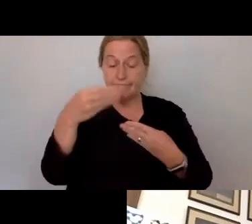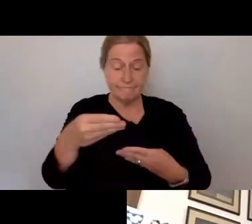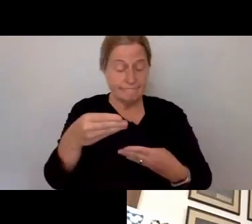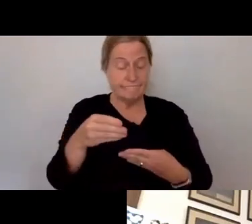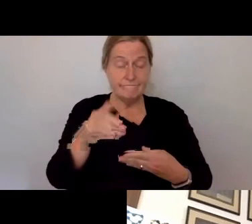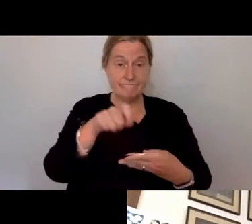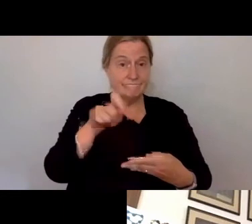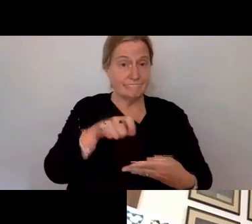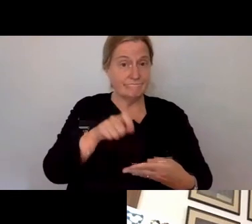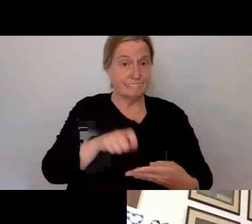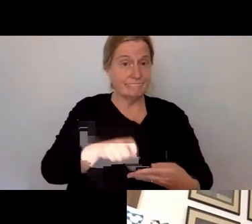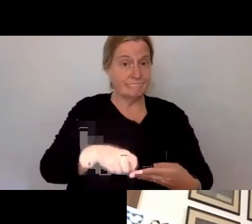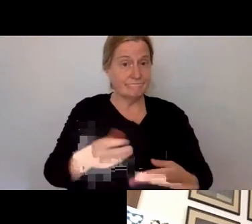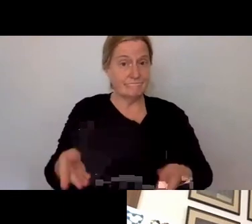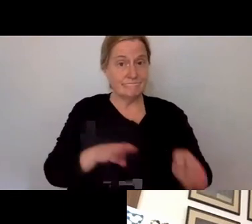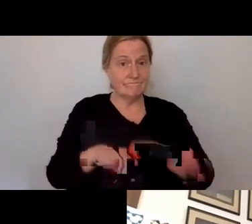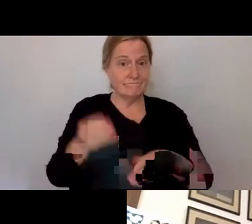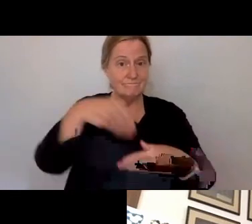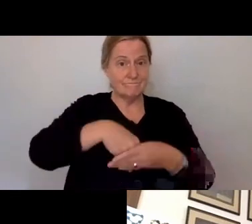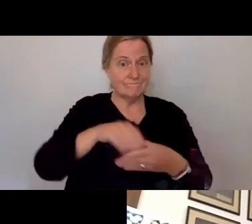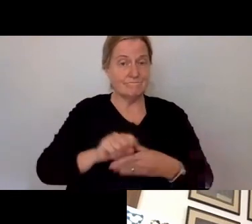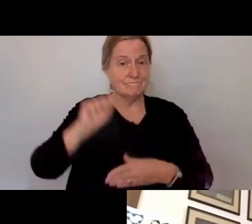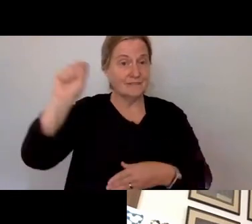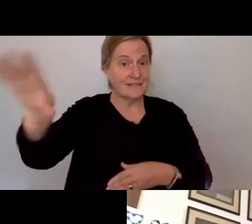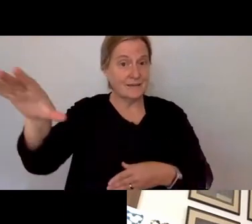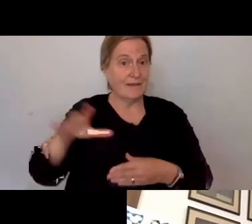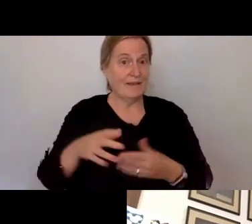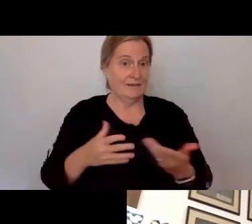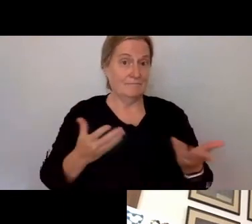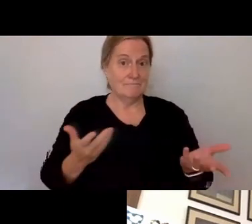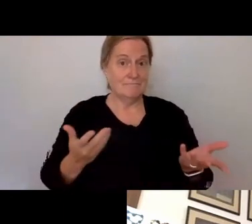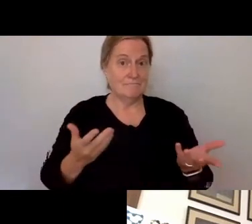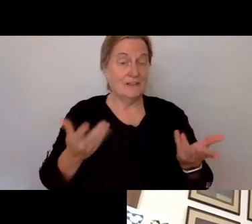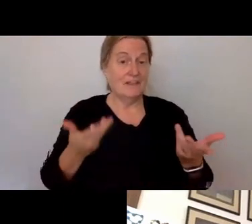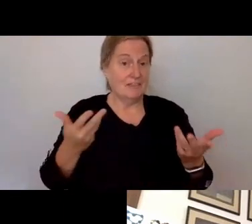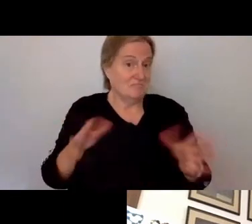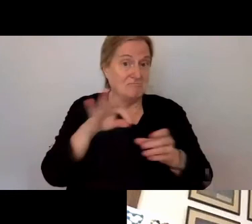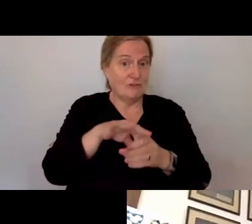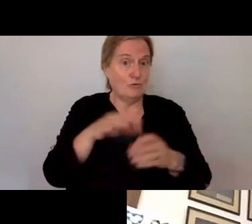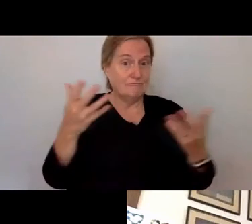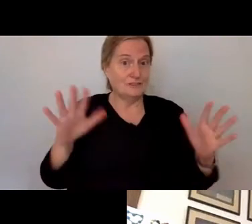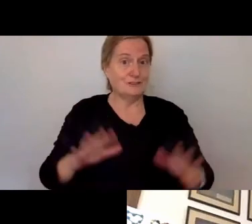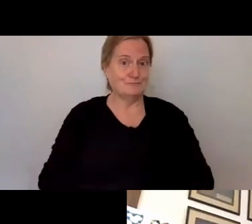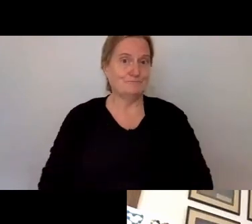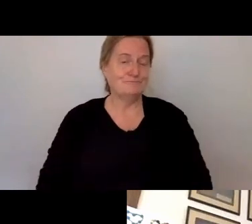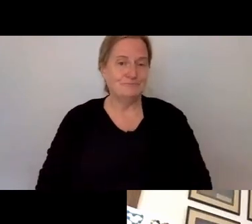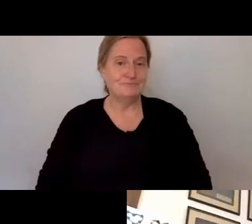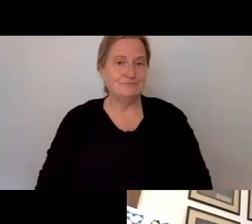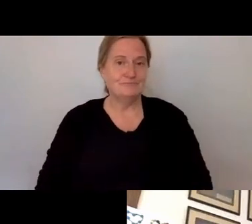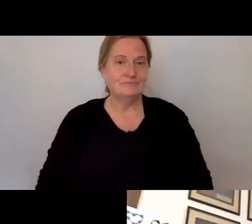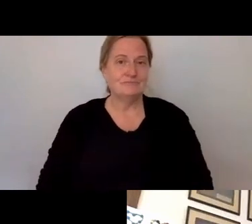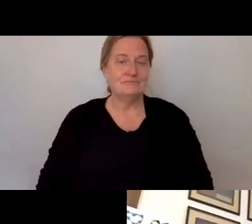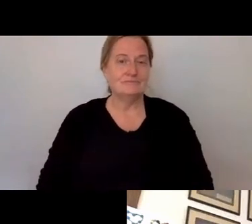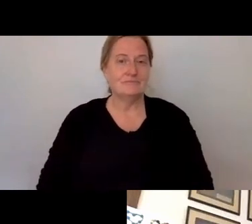good choice. And then you mail it in so it arrives timely and you voted. There was a time when in Minnesota